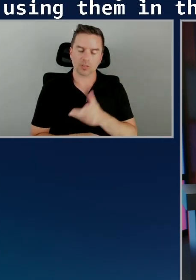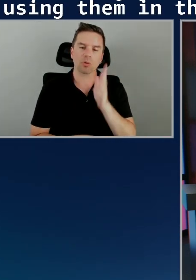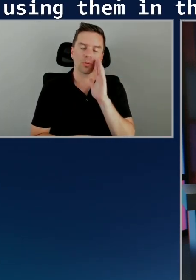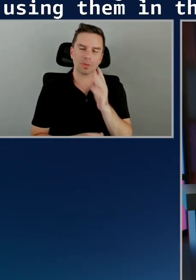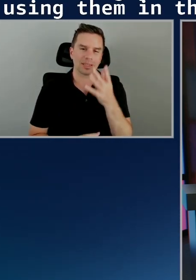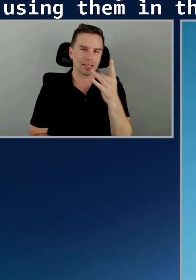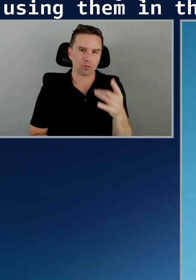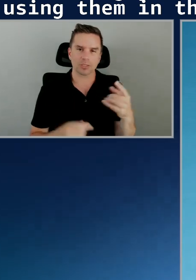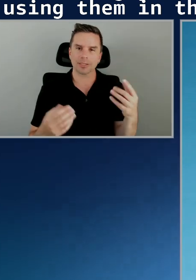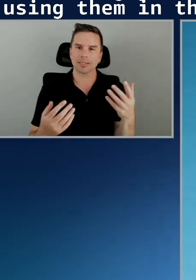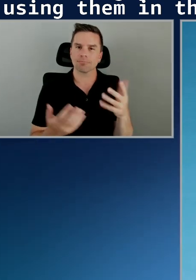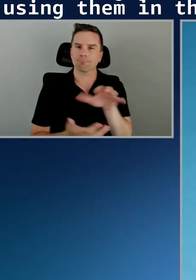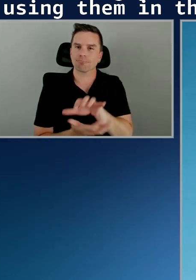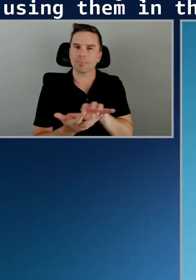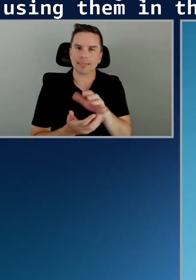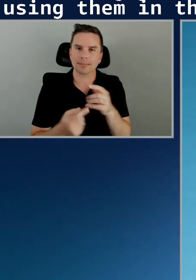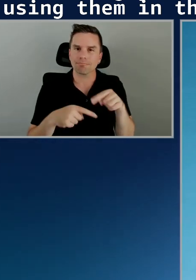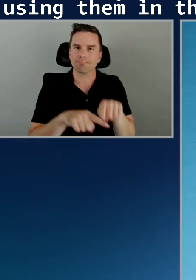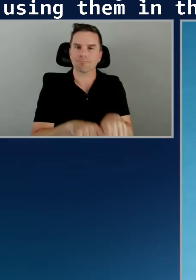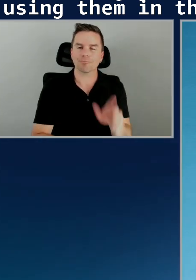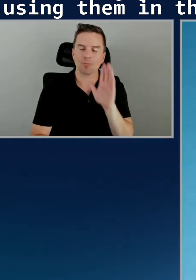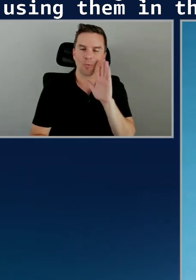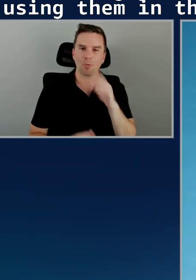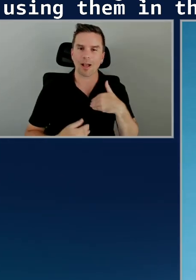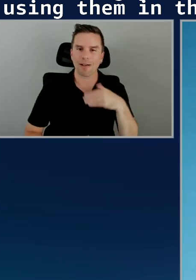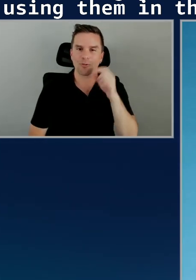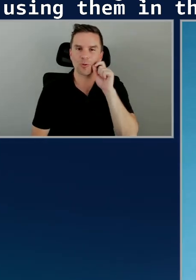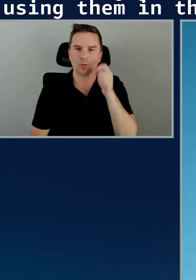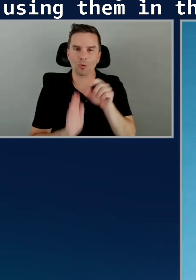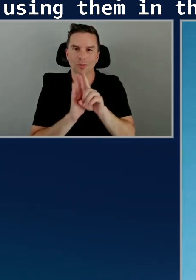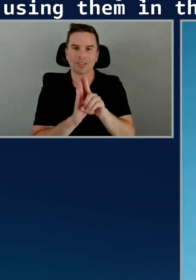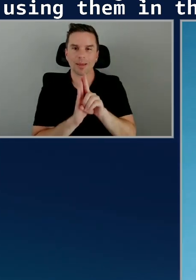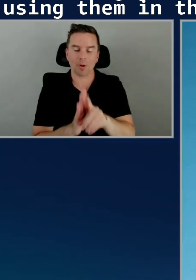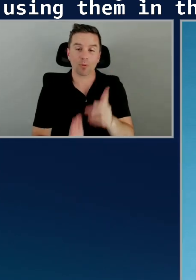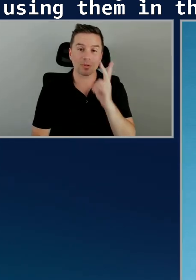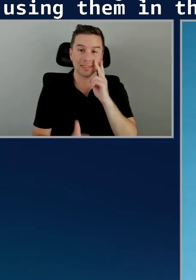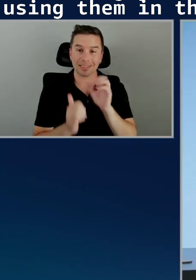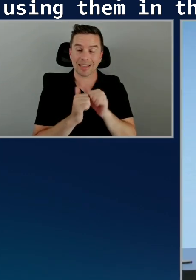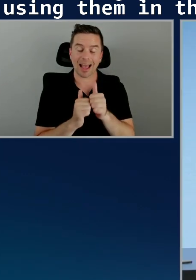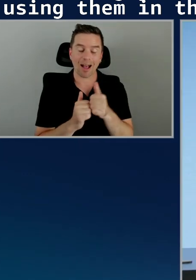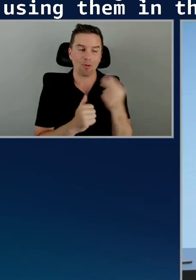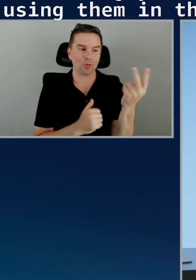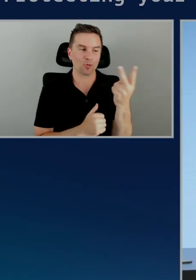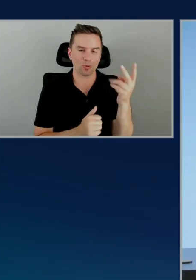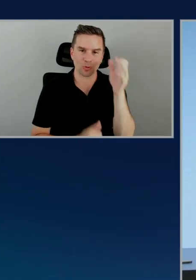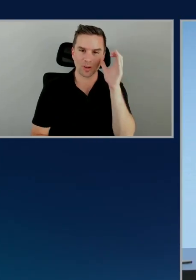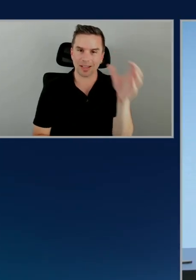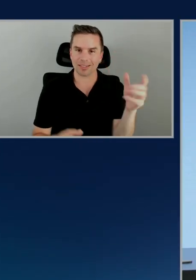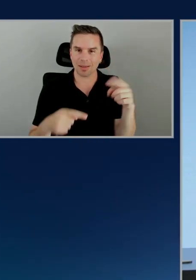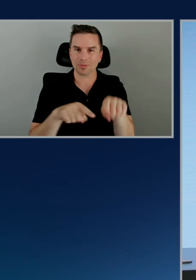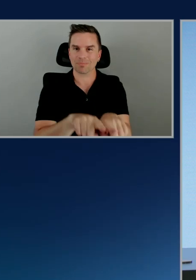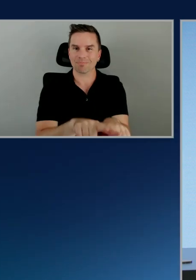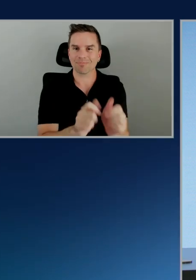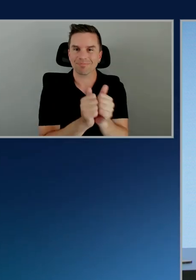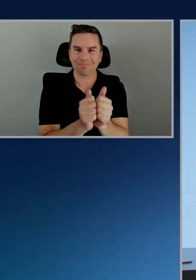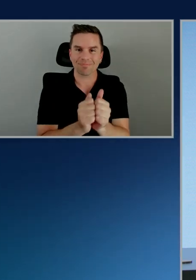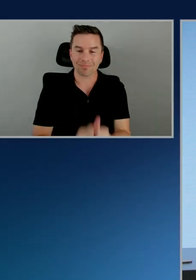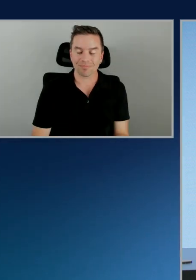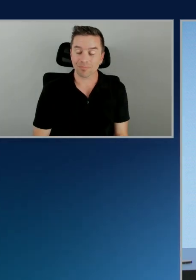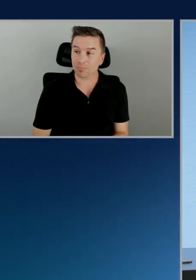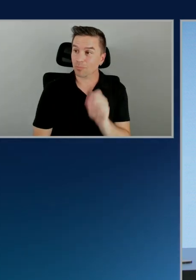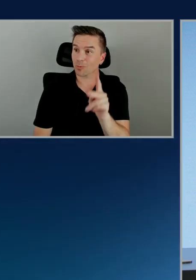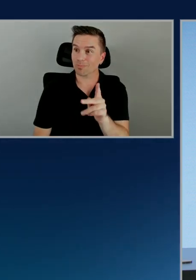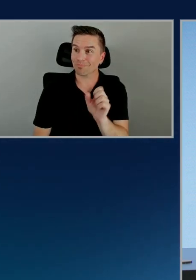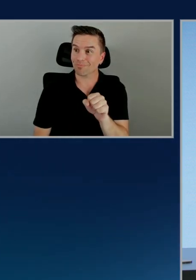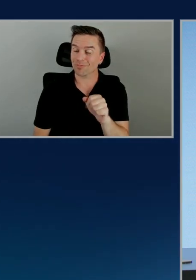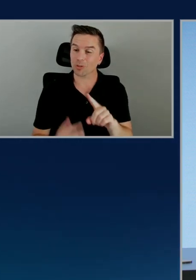two and have a cool little demo, and we'll see how both of these two tie together. Yeah. Okay, so getting started right in, we know that